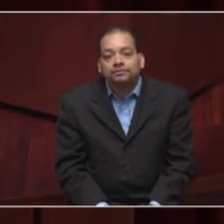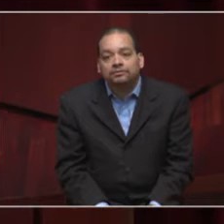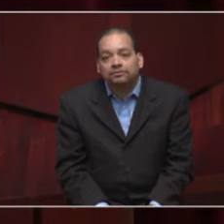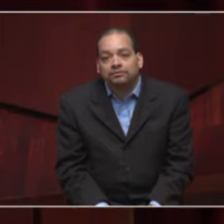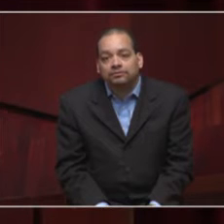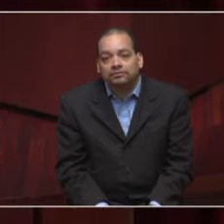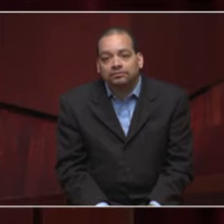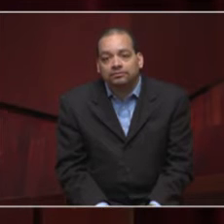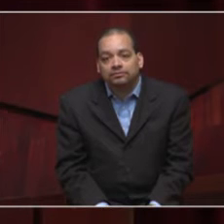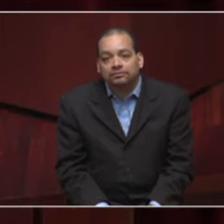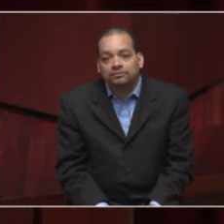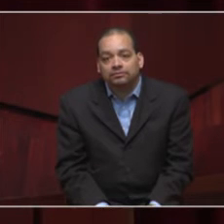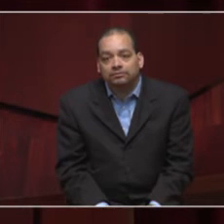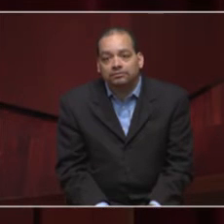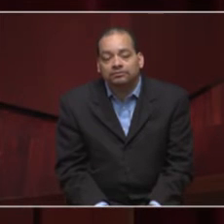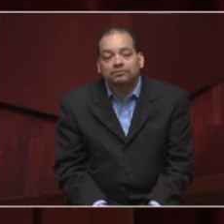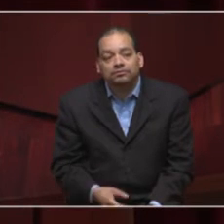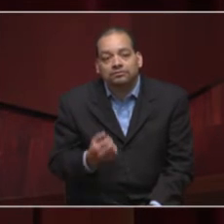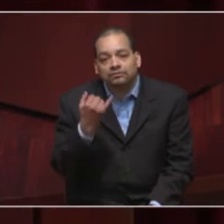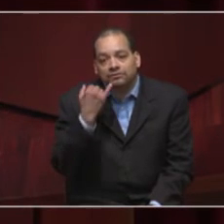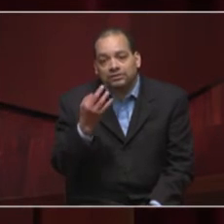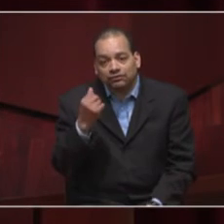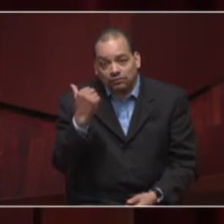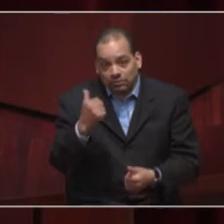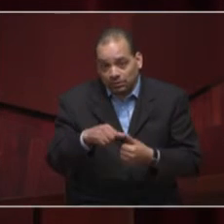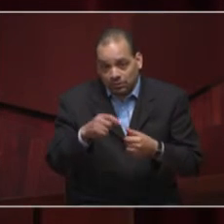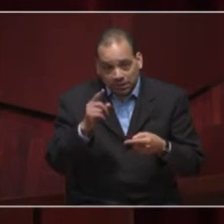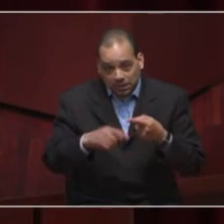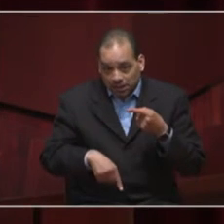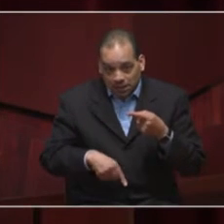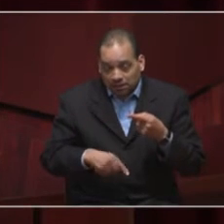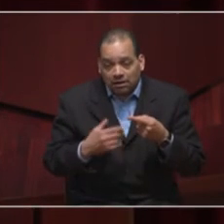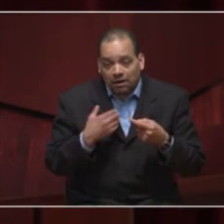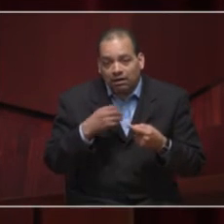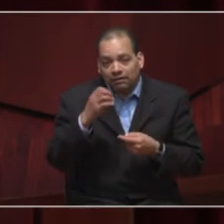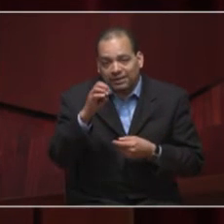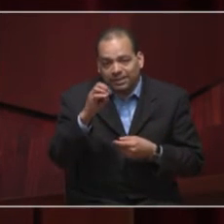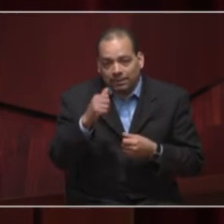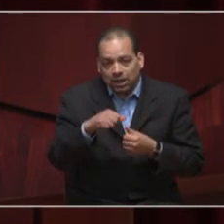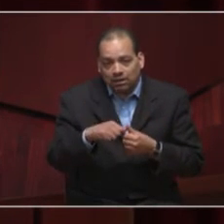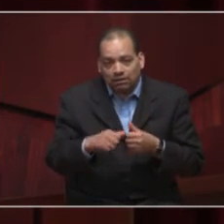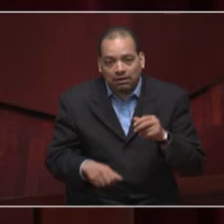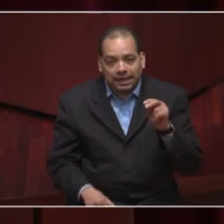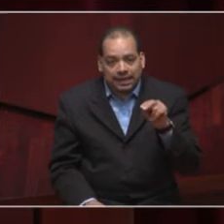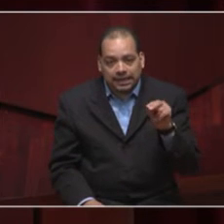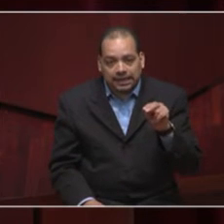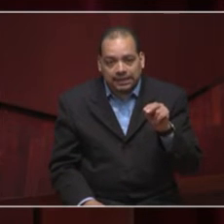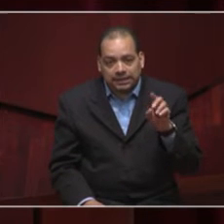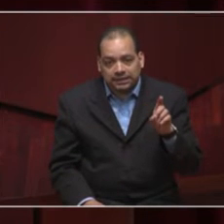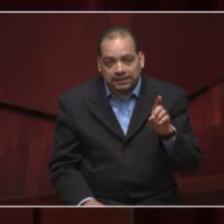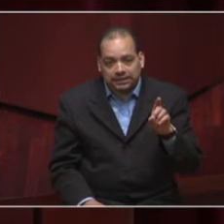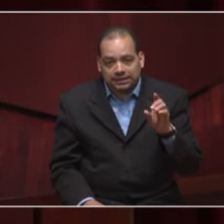And if you can't remember that, they have a very easy email address, actually. It's